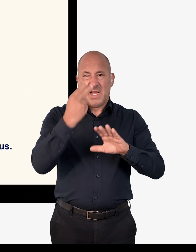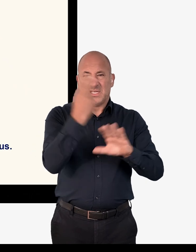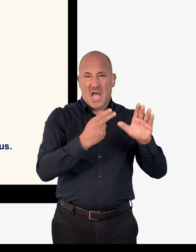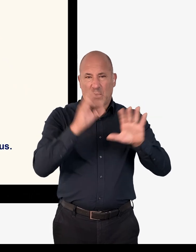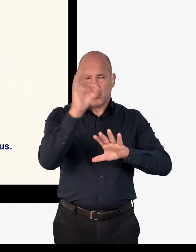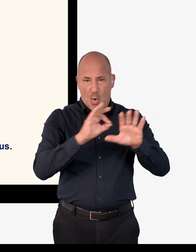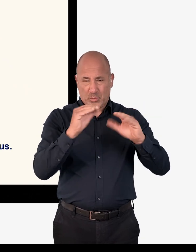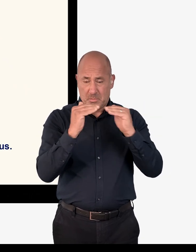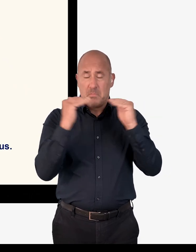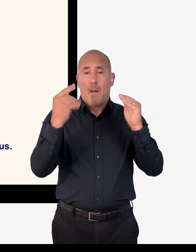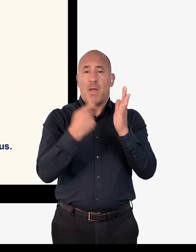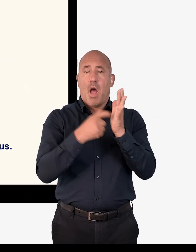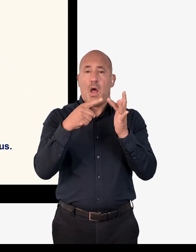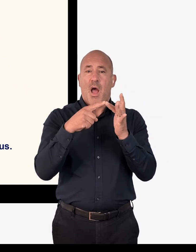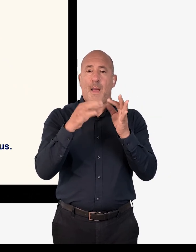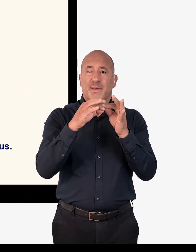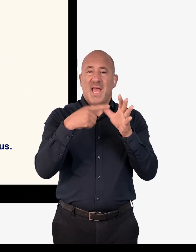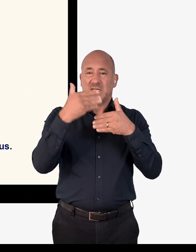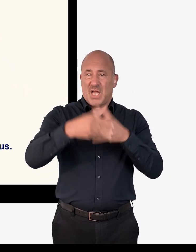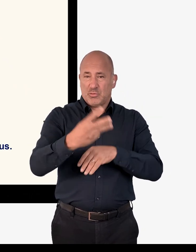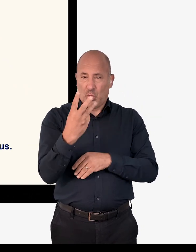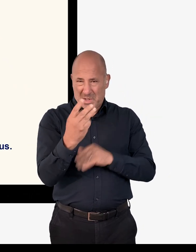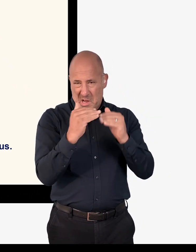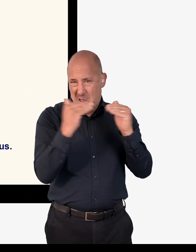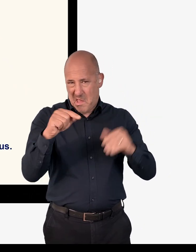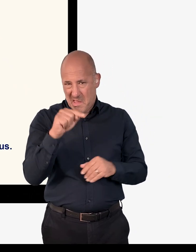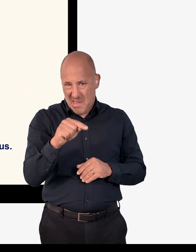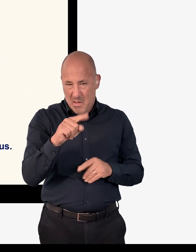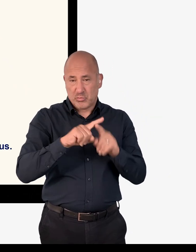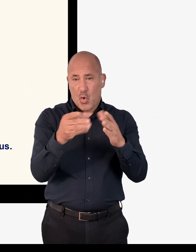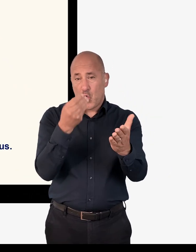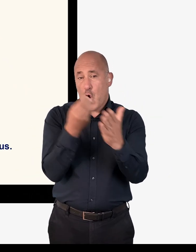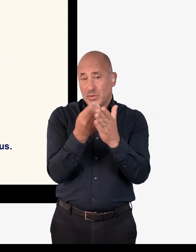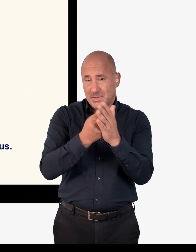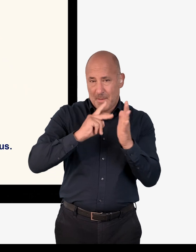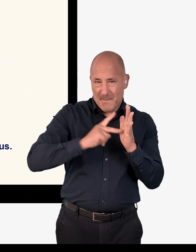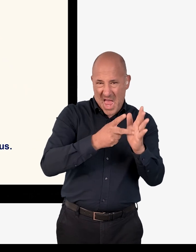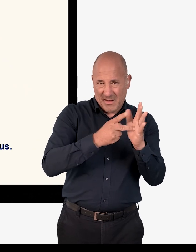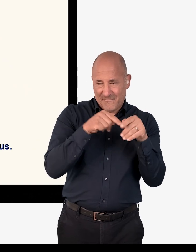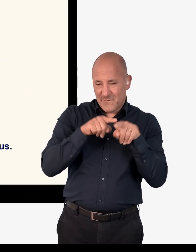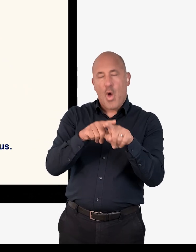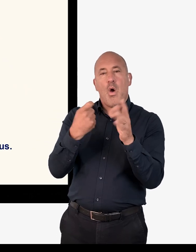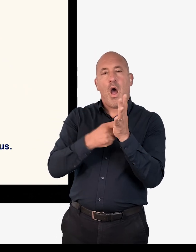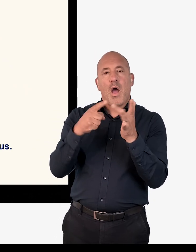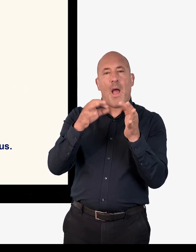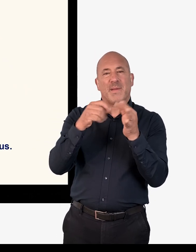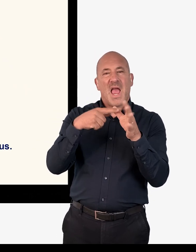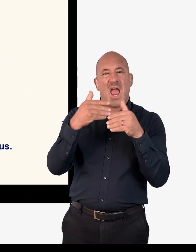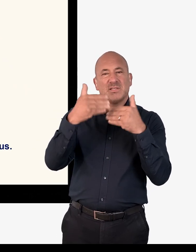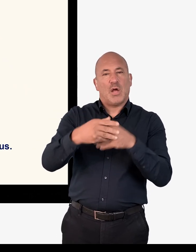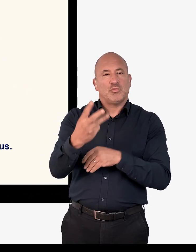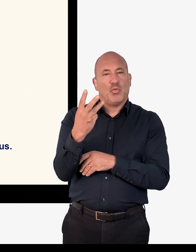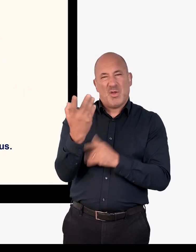access audit, design drawings completed to RIBA Stage 3 or equivalent, and a cost